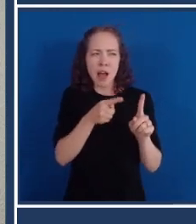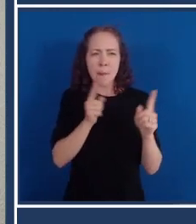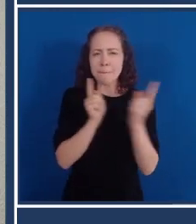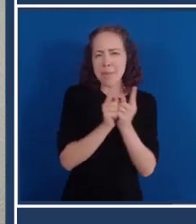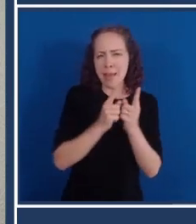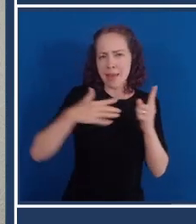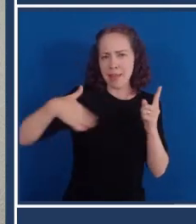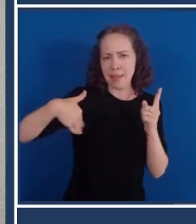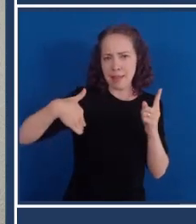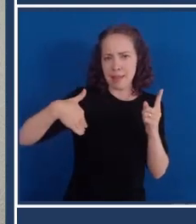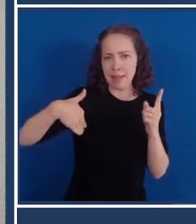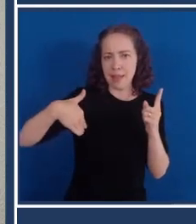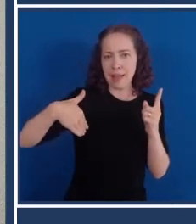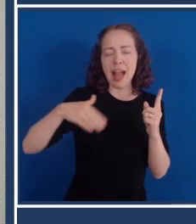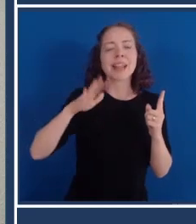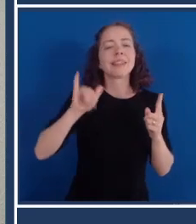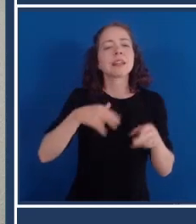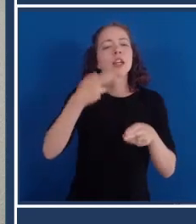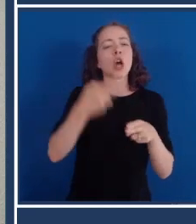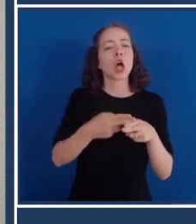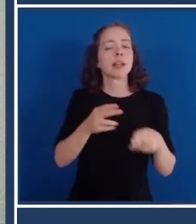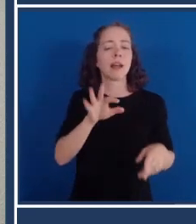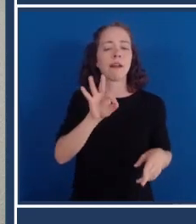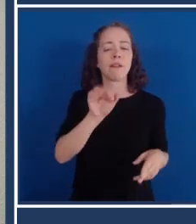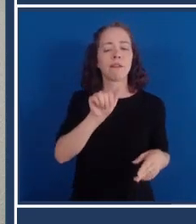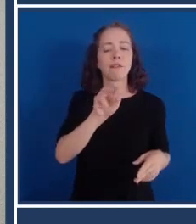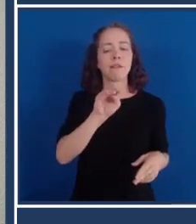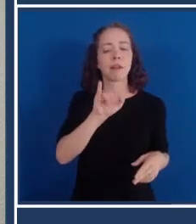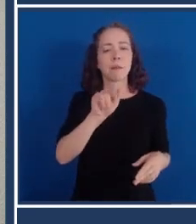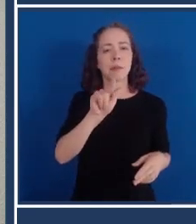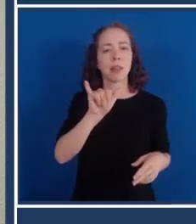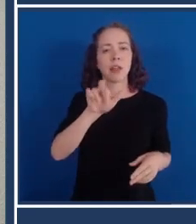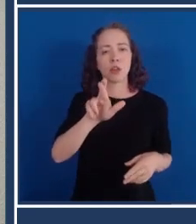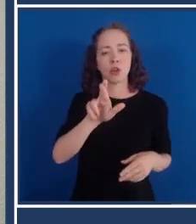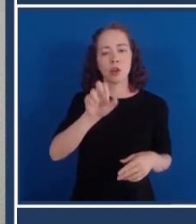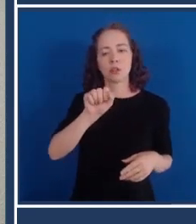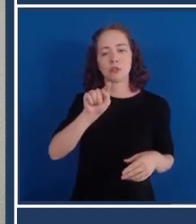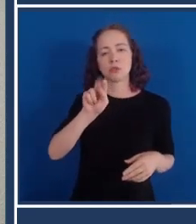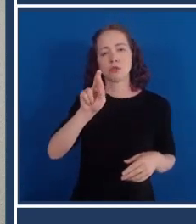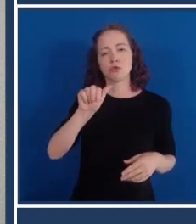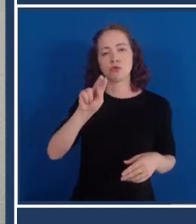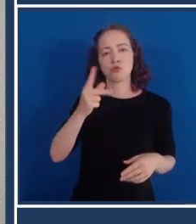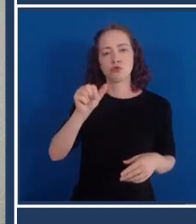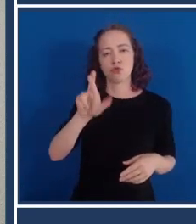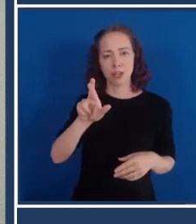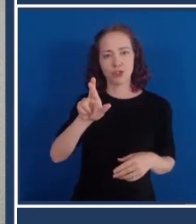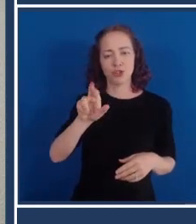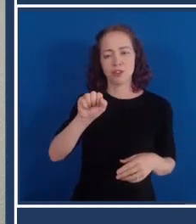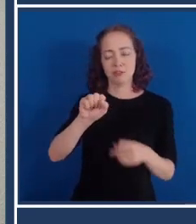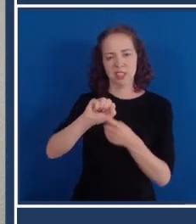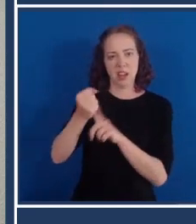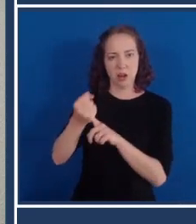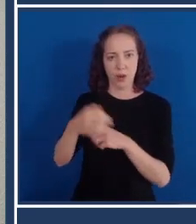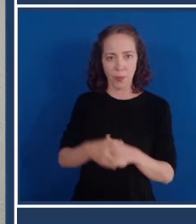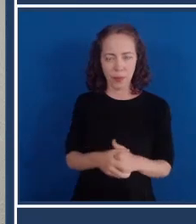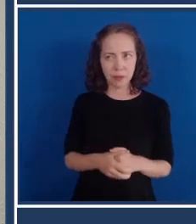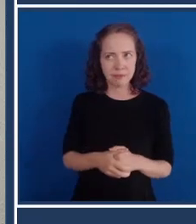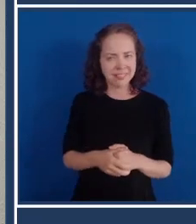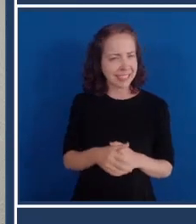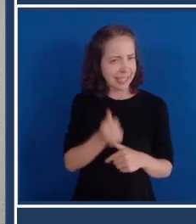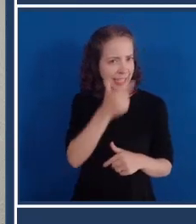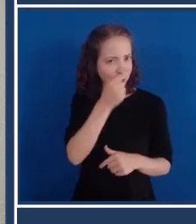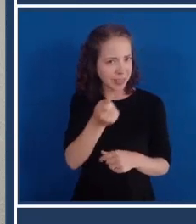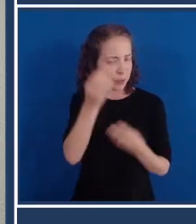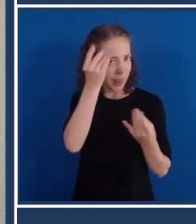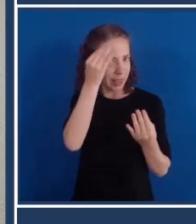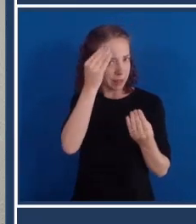scenario, and it's a really interesting scenario to think through in the context of the Project Tokyo system that